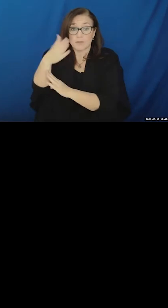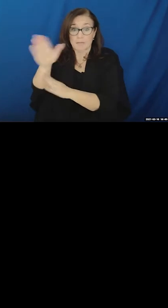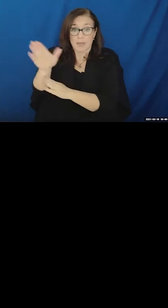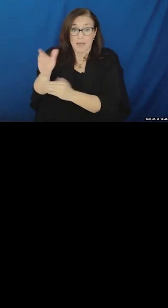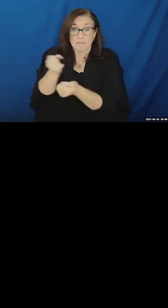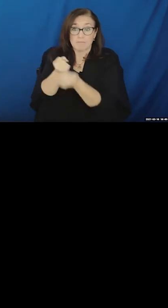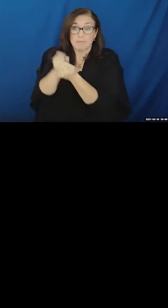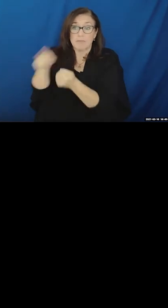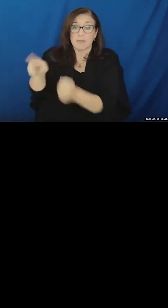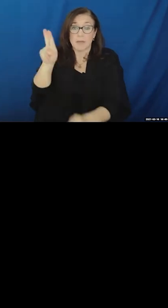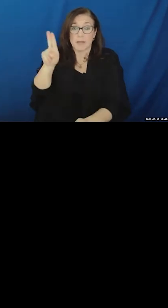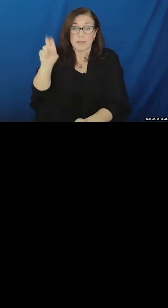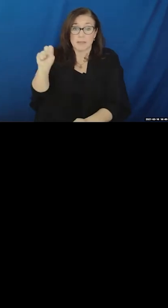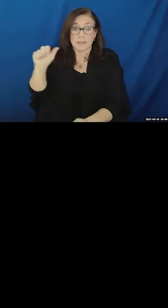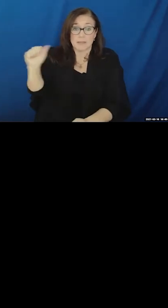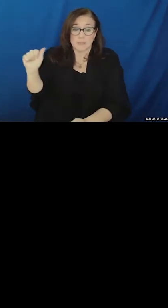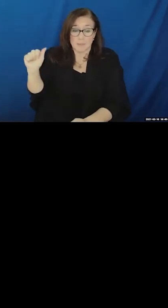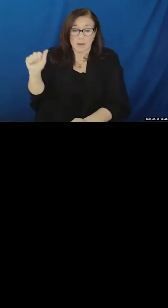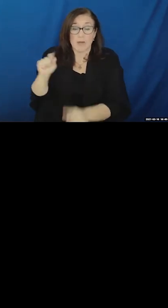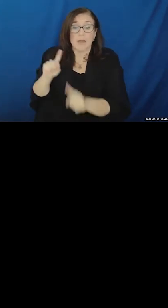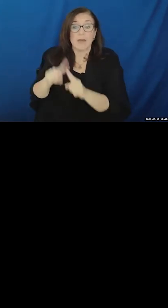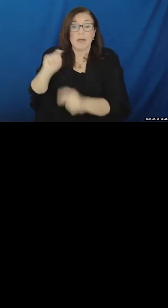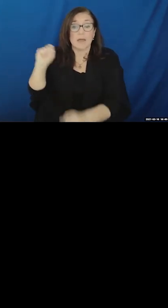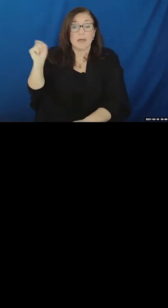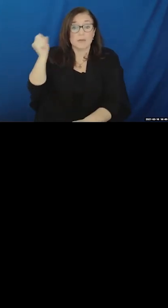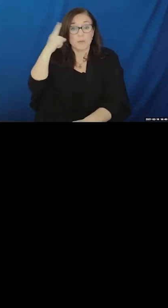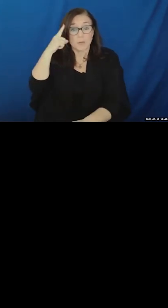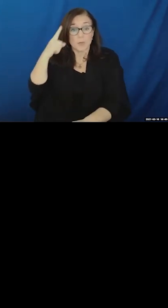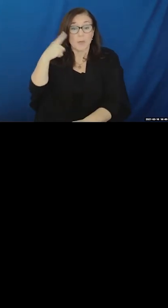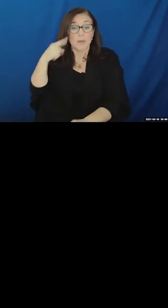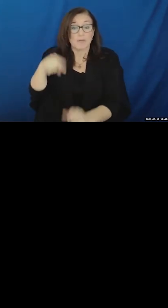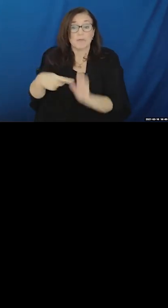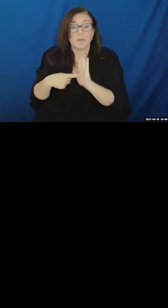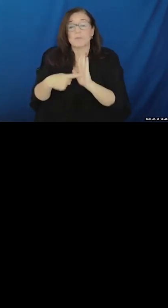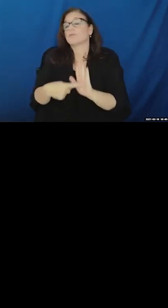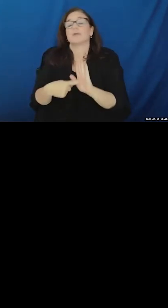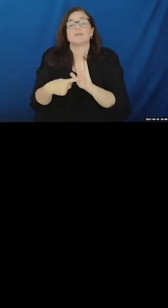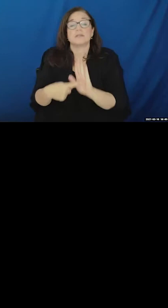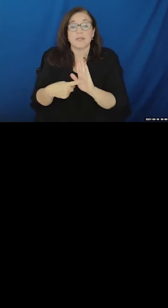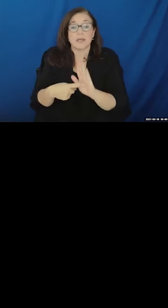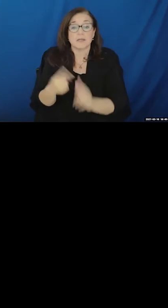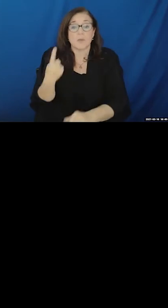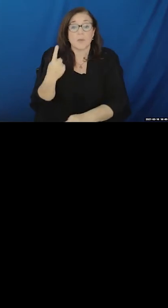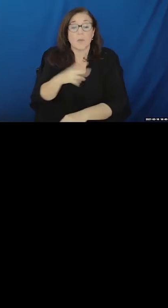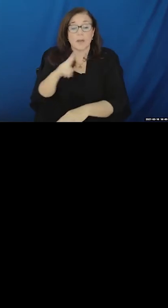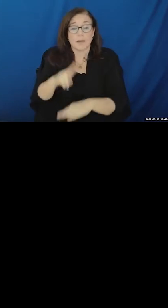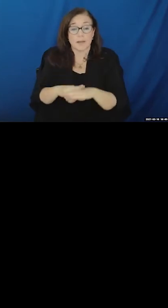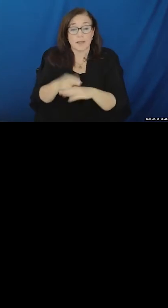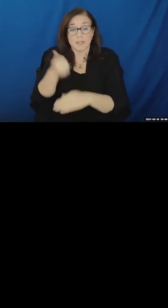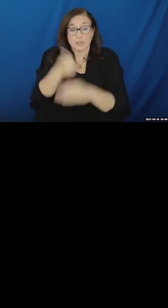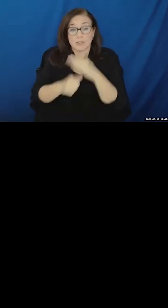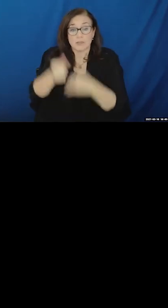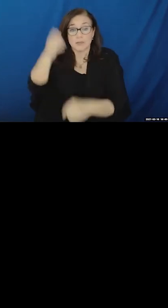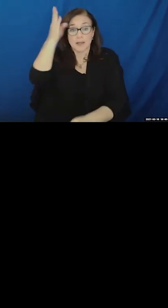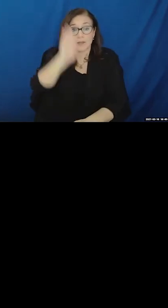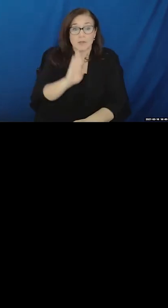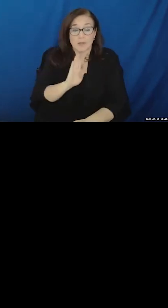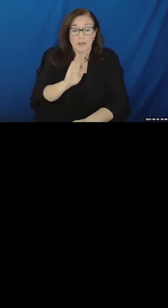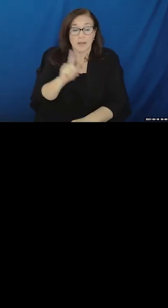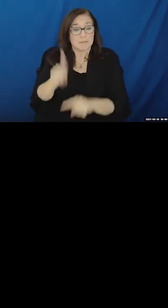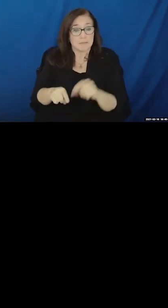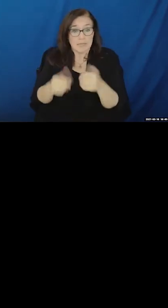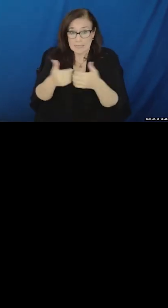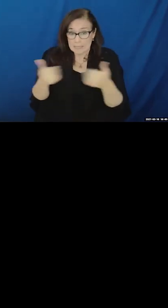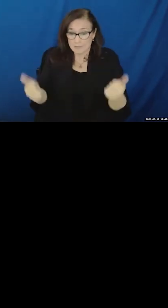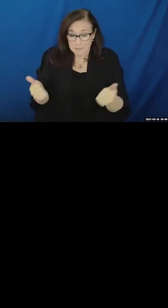the flag of the United States of America and to the republic for which it stands, one nation, under